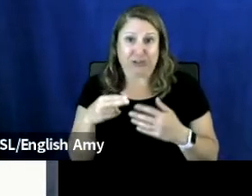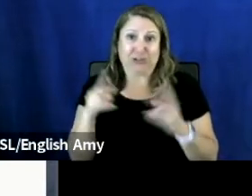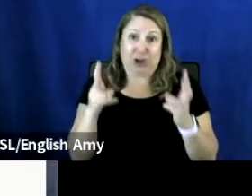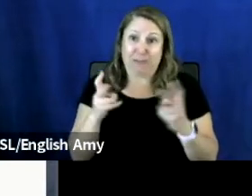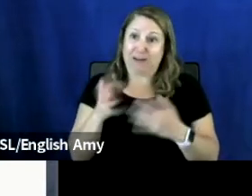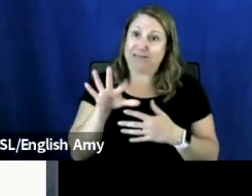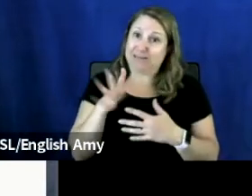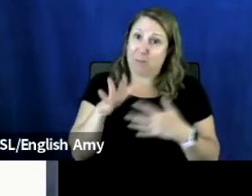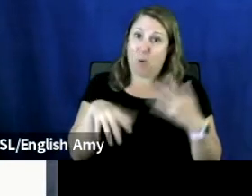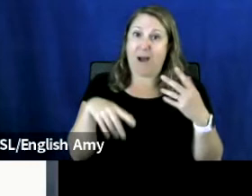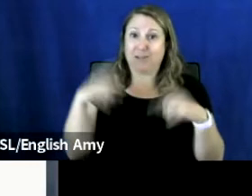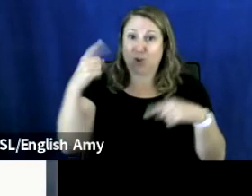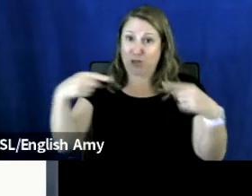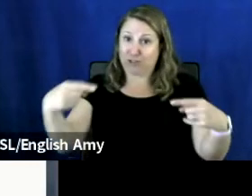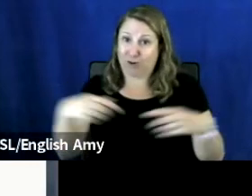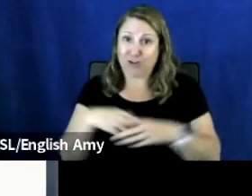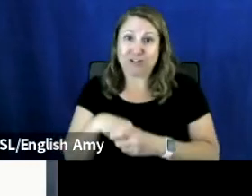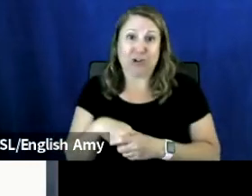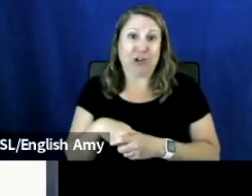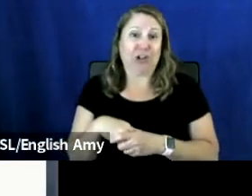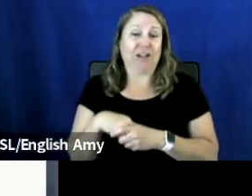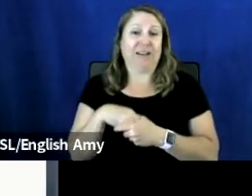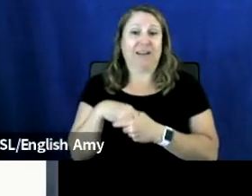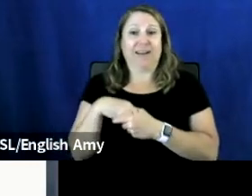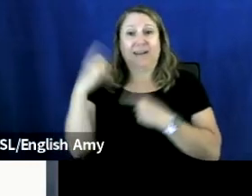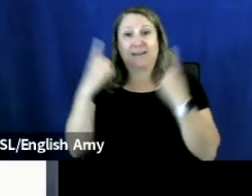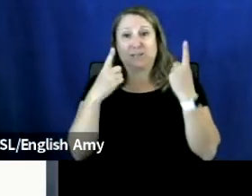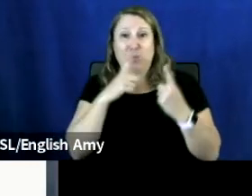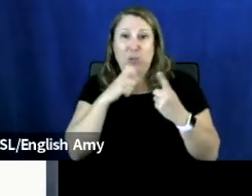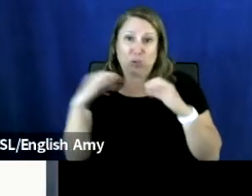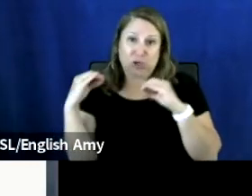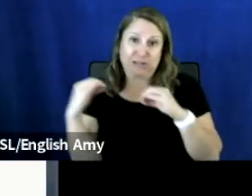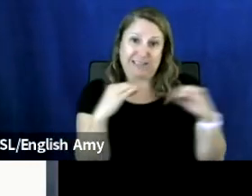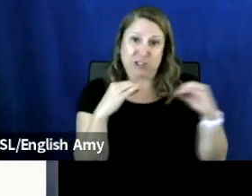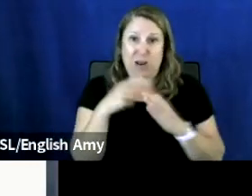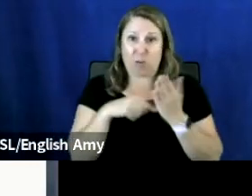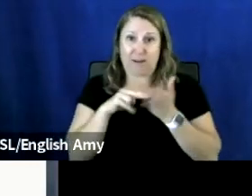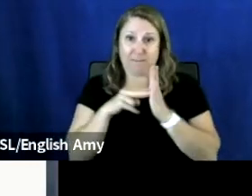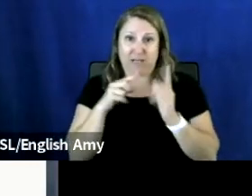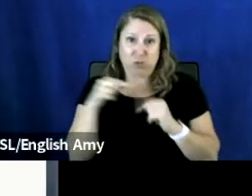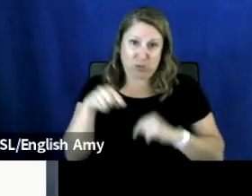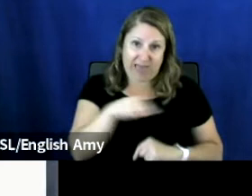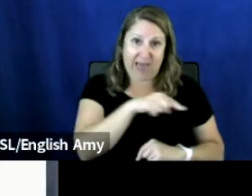an audience, and considering that who's being taught and what it might mean to them. So I'm going to go to,